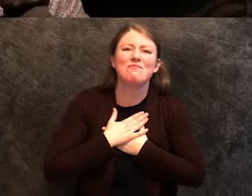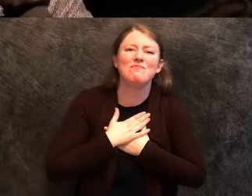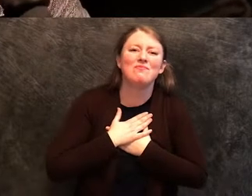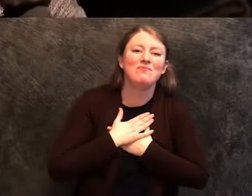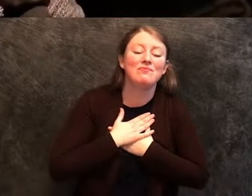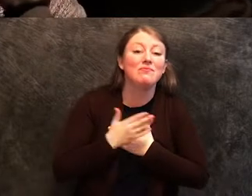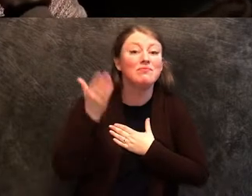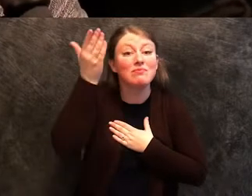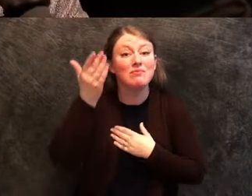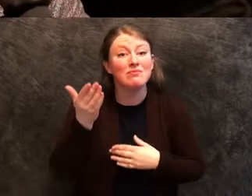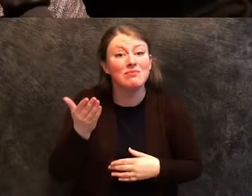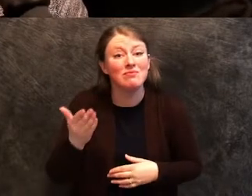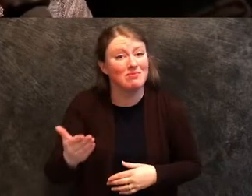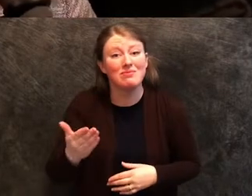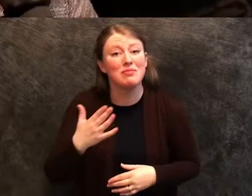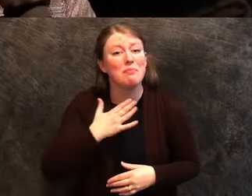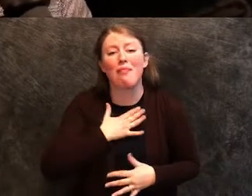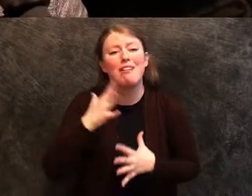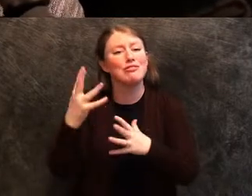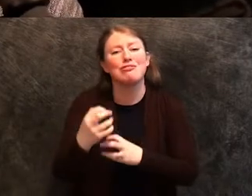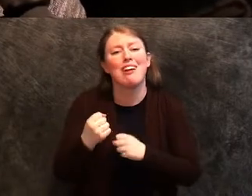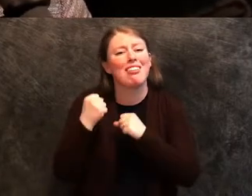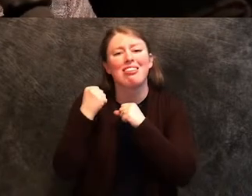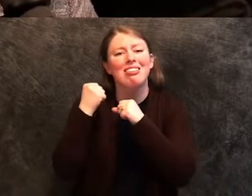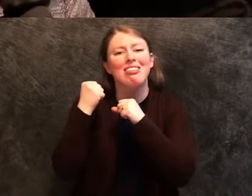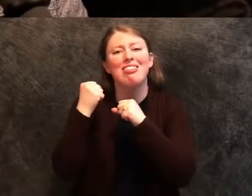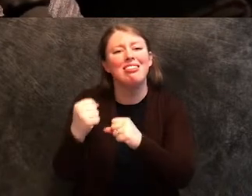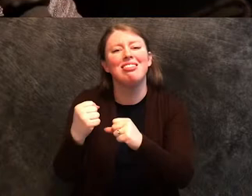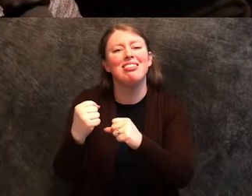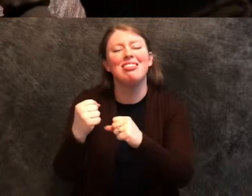You are my strength,